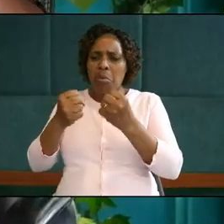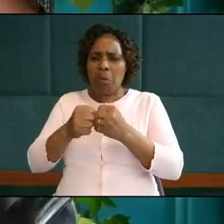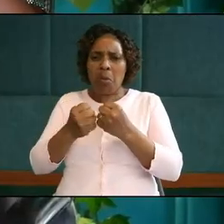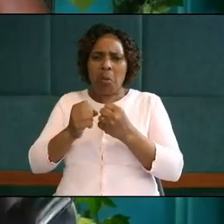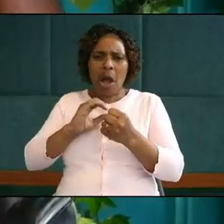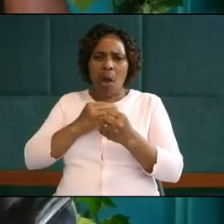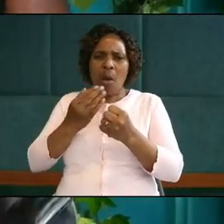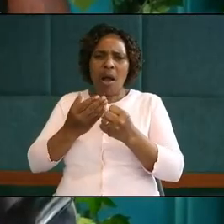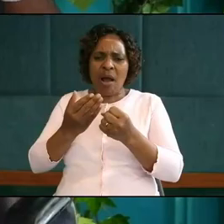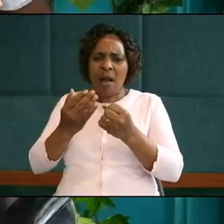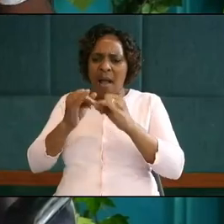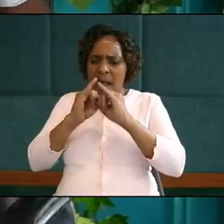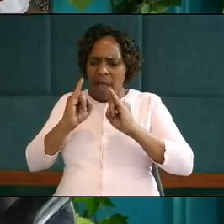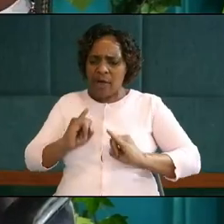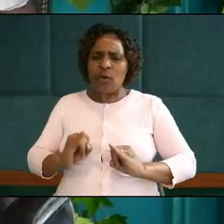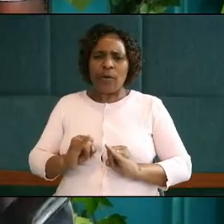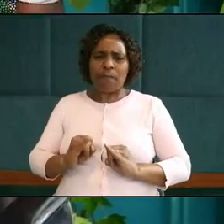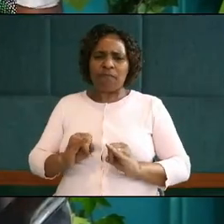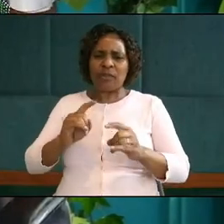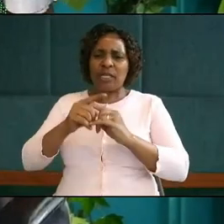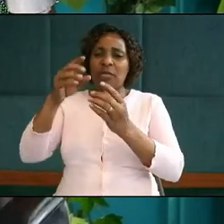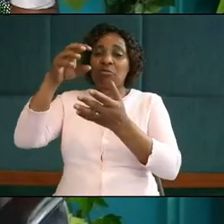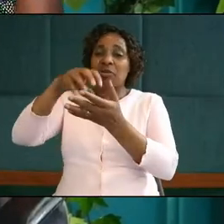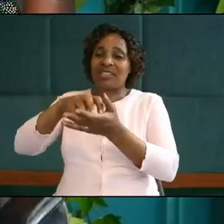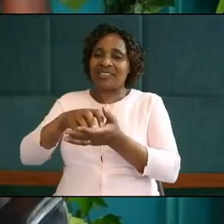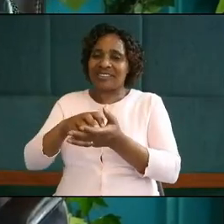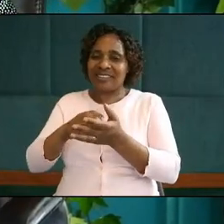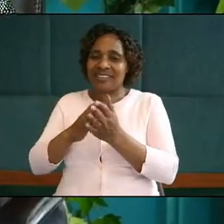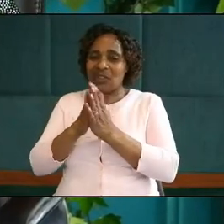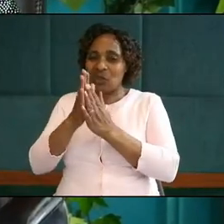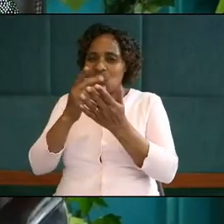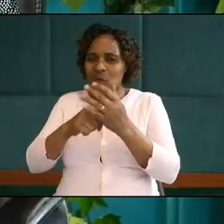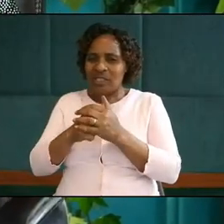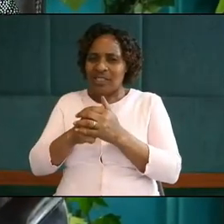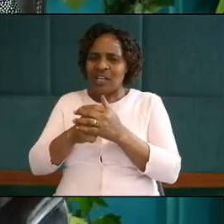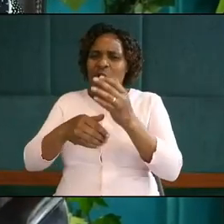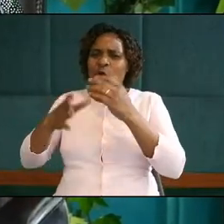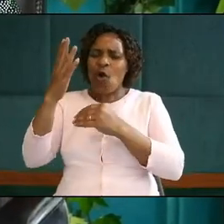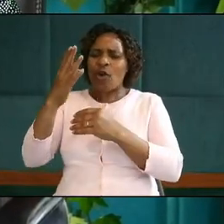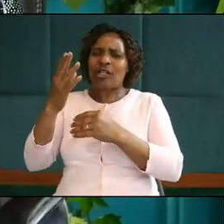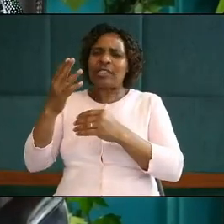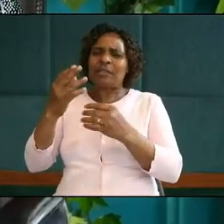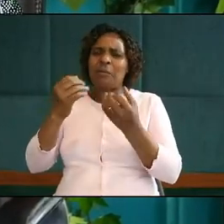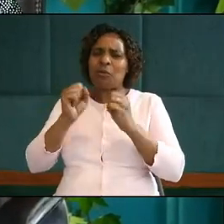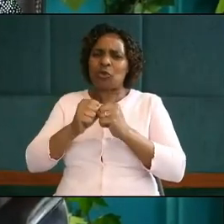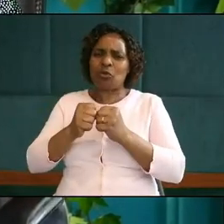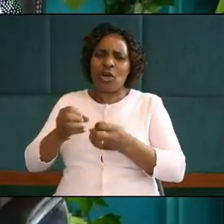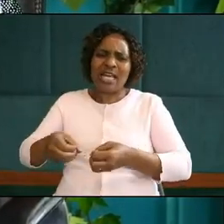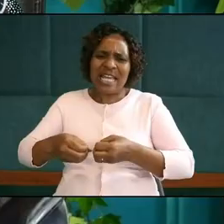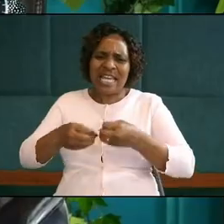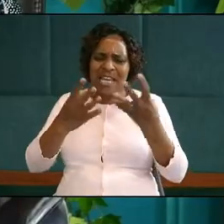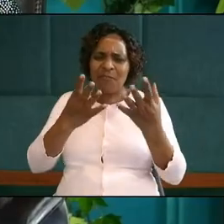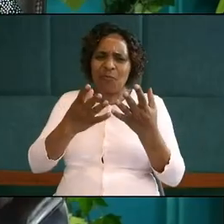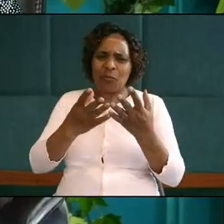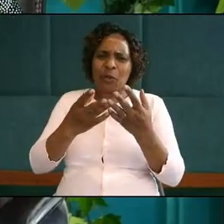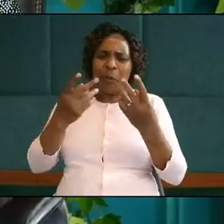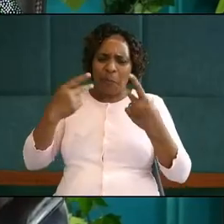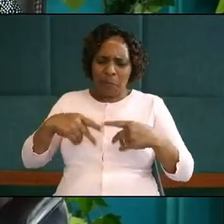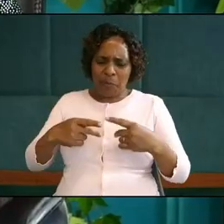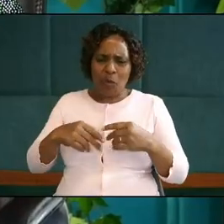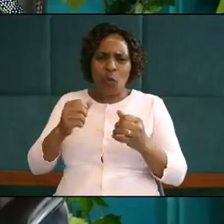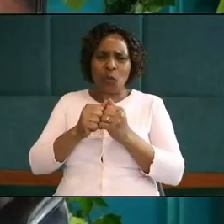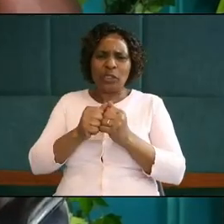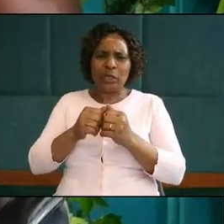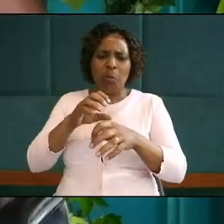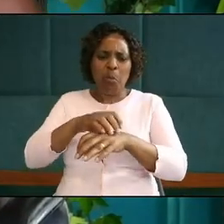they're like, let's place this God. And the interesting thing is that God struck these people with tumors. Oh my goodness. Struck them with tumors.